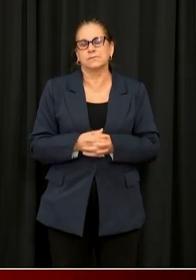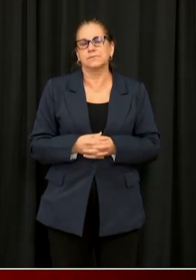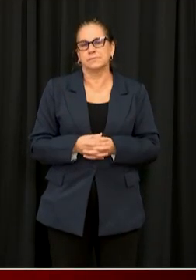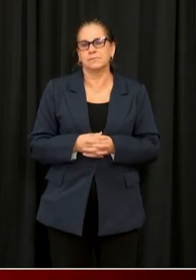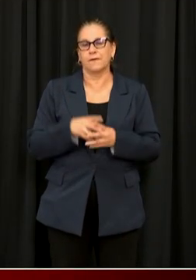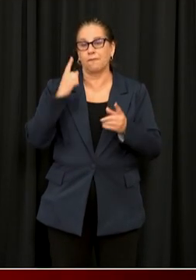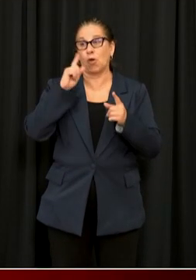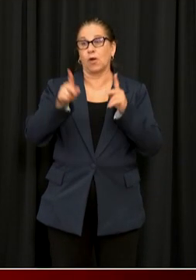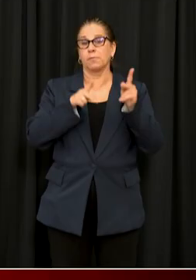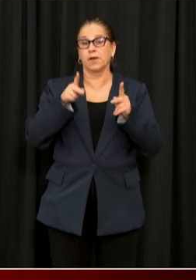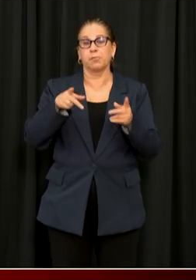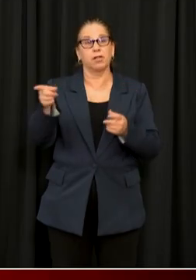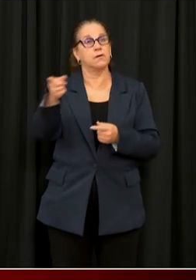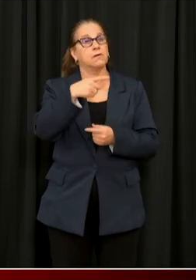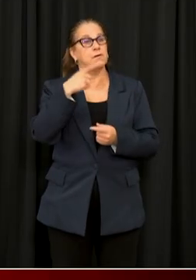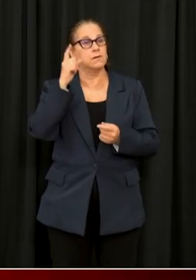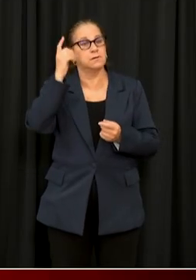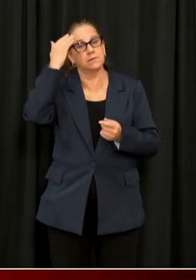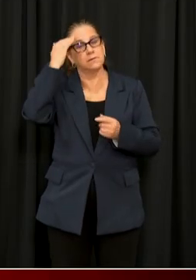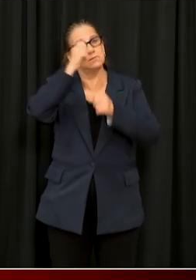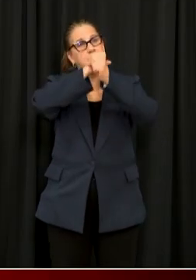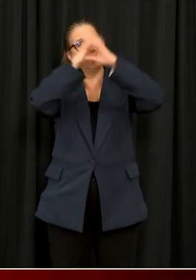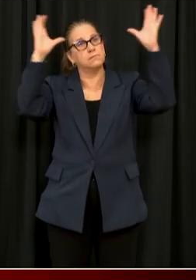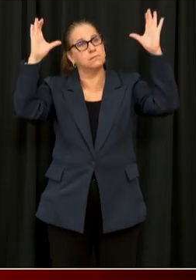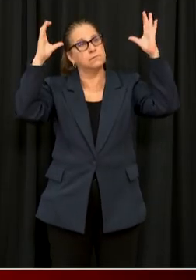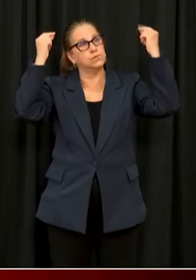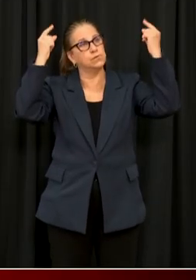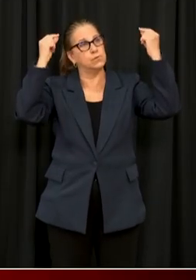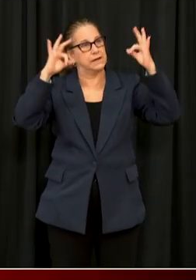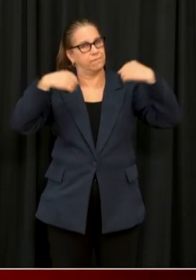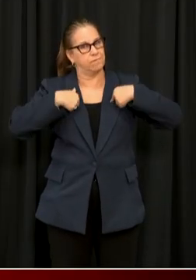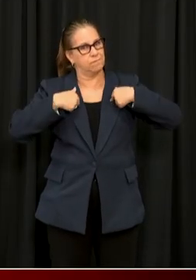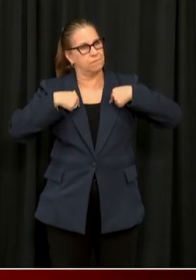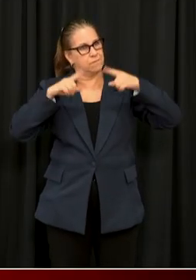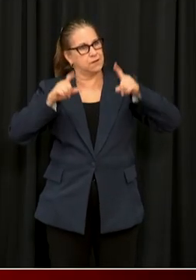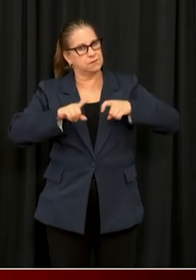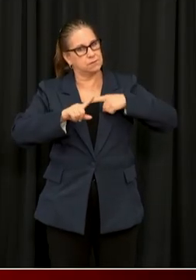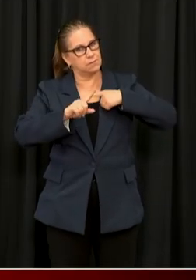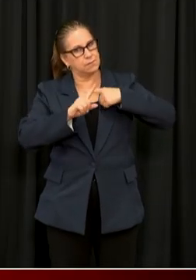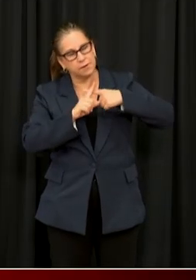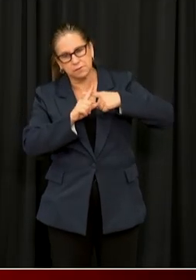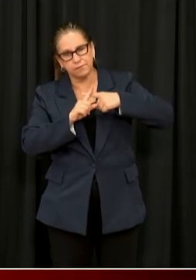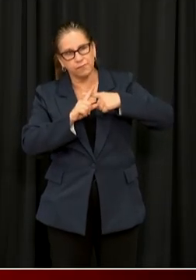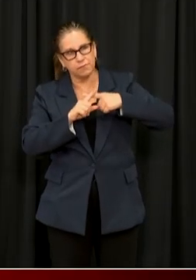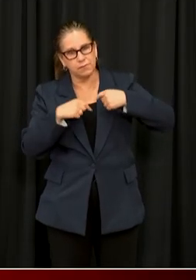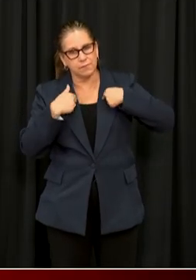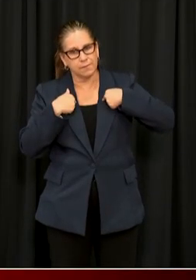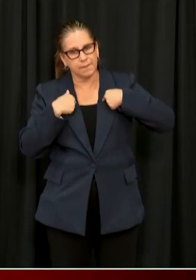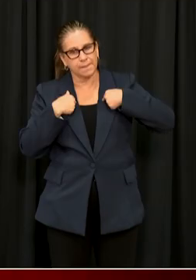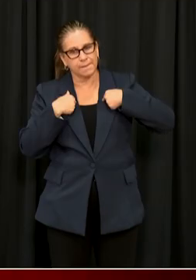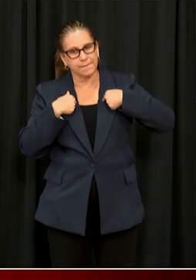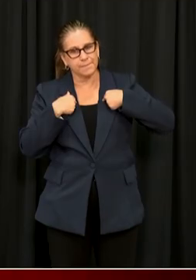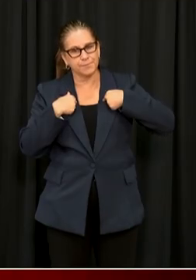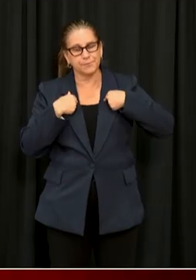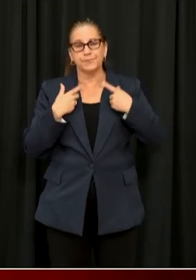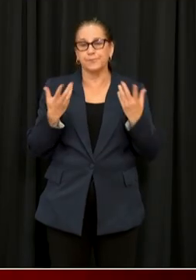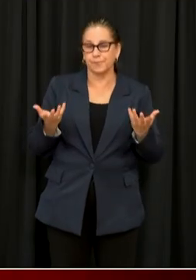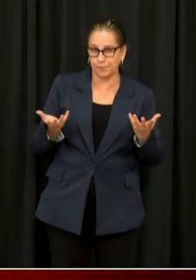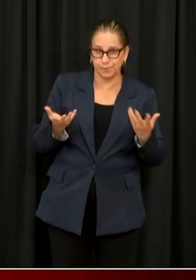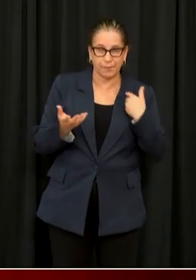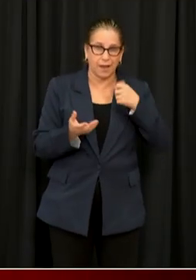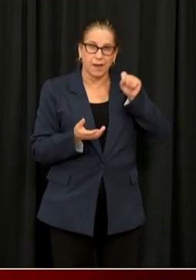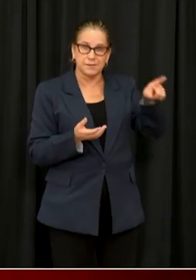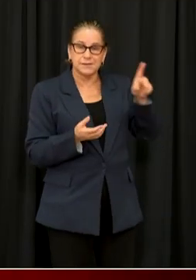for COVID-19, the types of things that we ask about at DC Health. We collect some